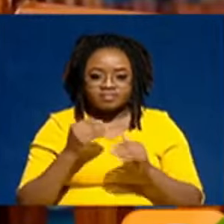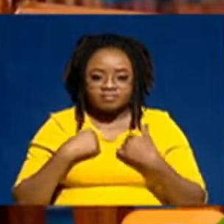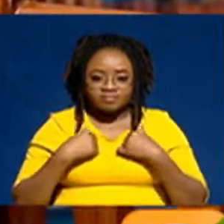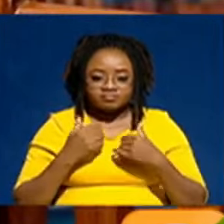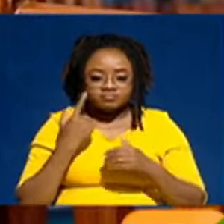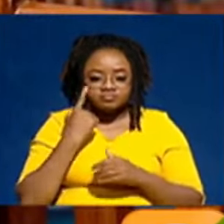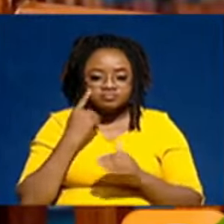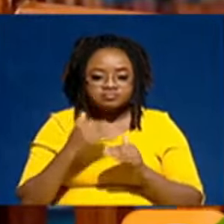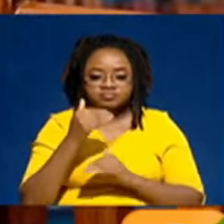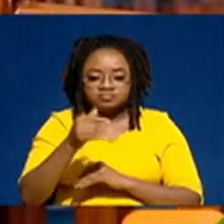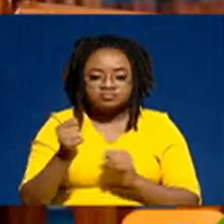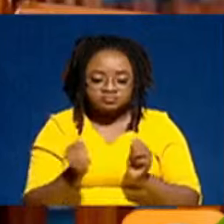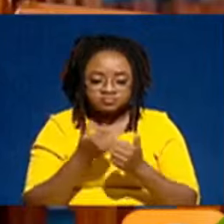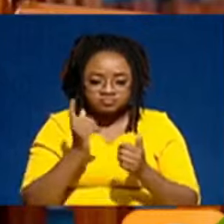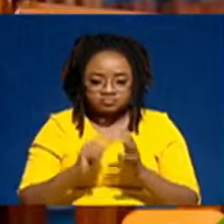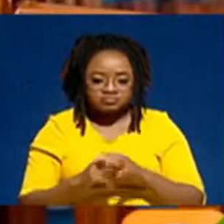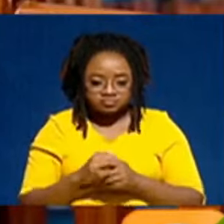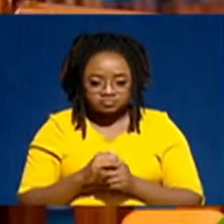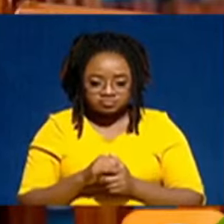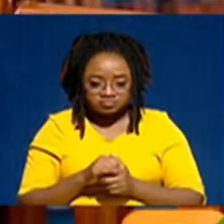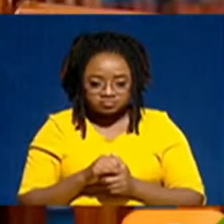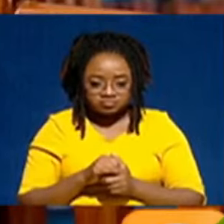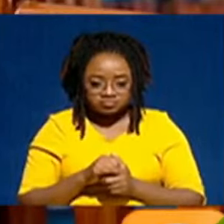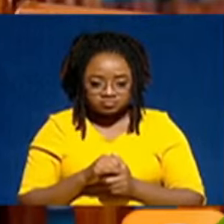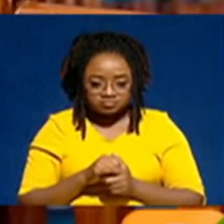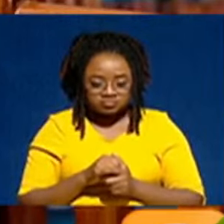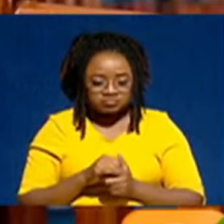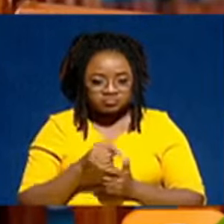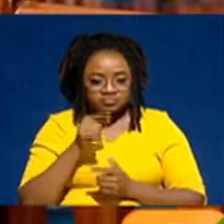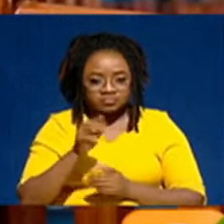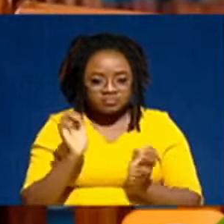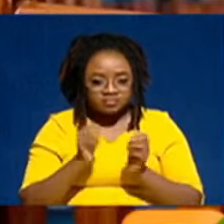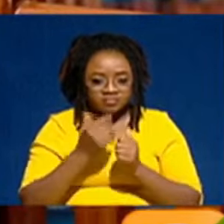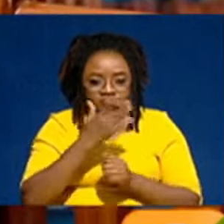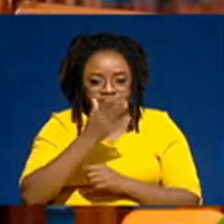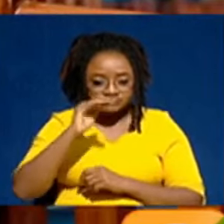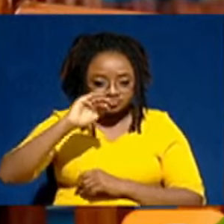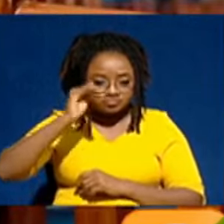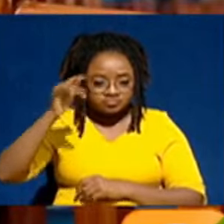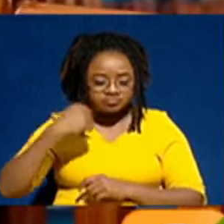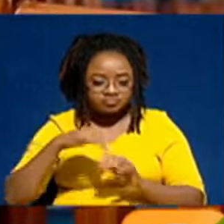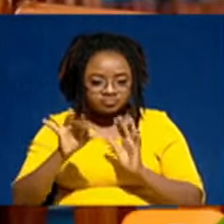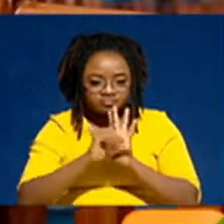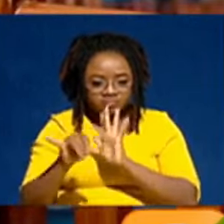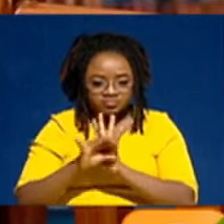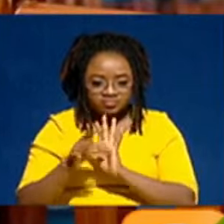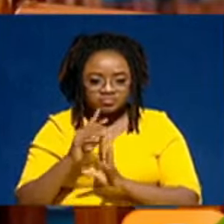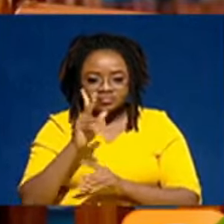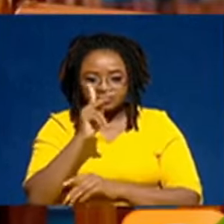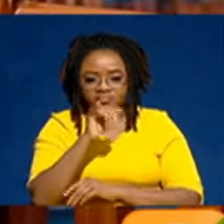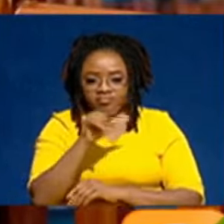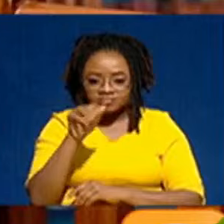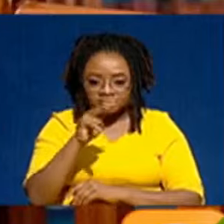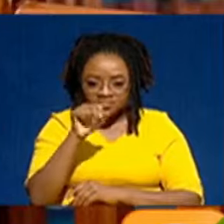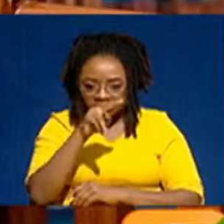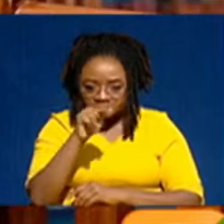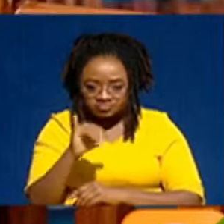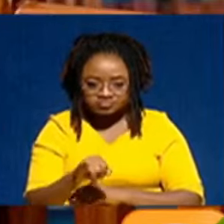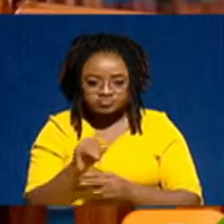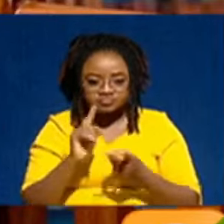continuously this compaction of the city, basically that's what it is, that we're densifying Kilimani, we're densifying areas like